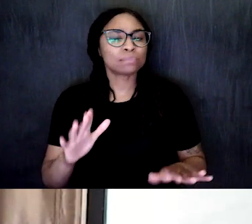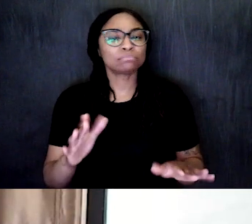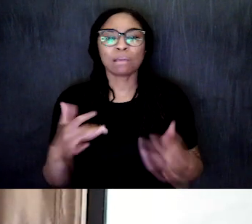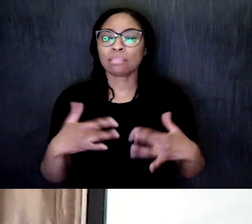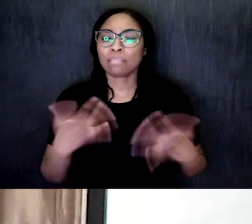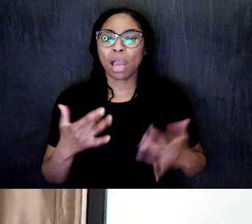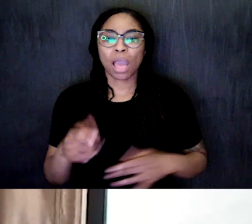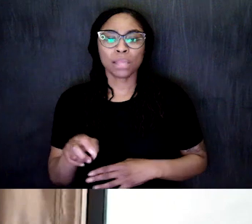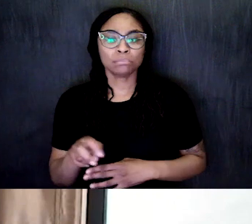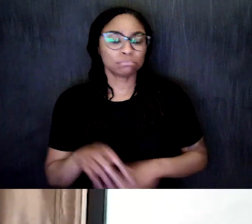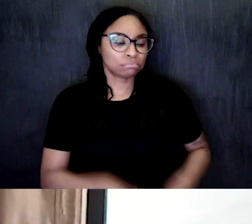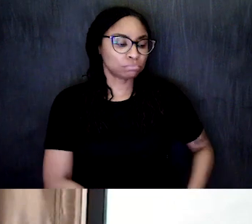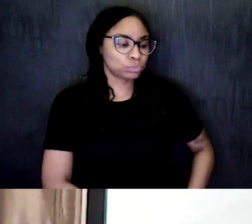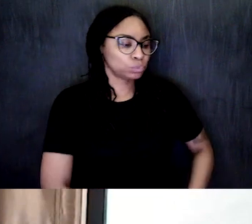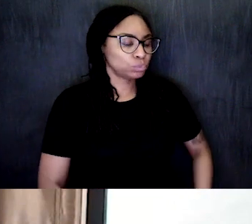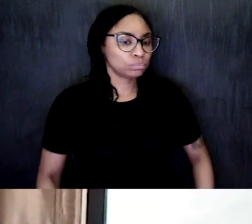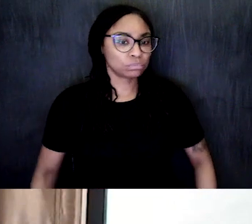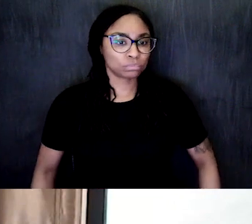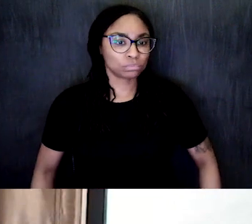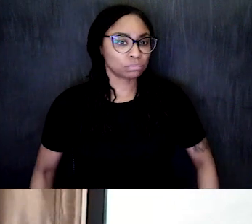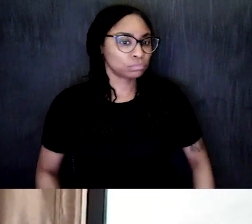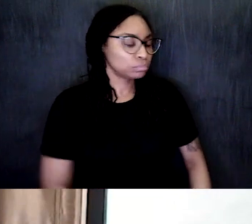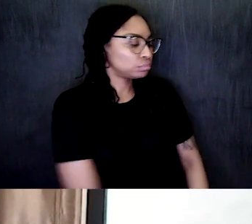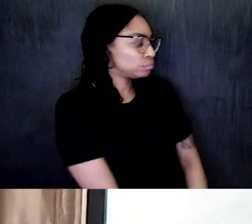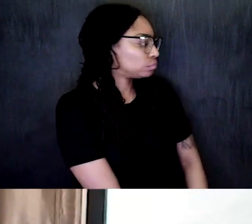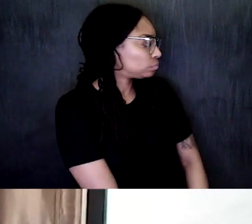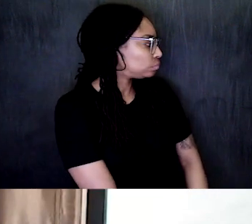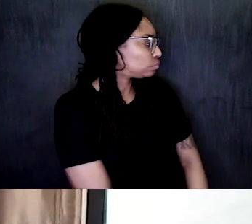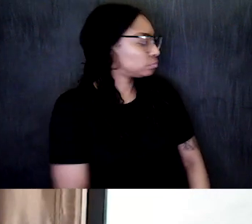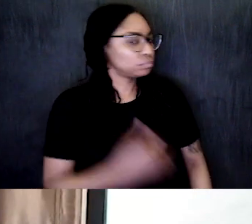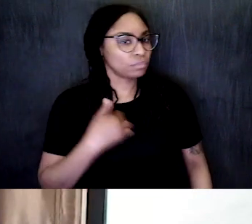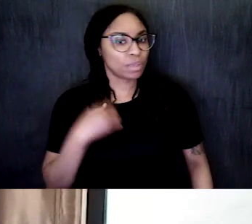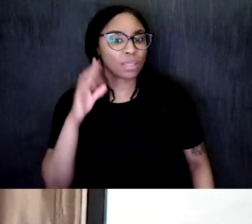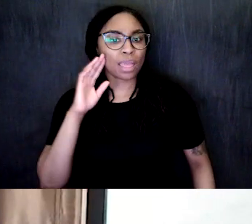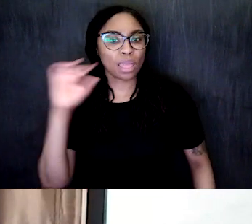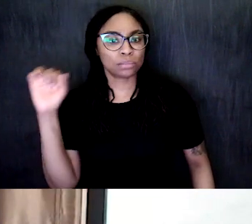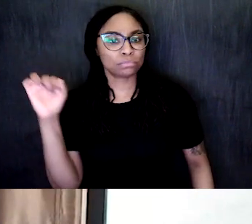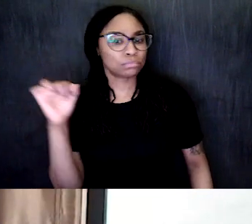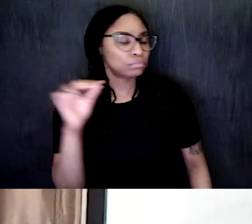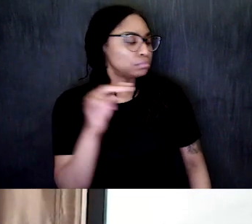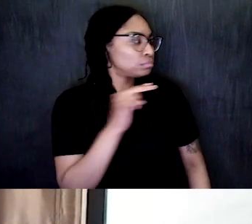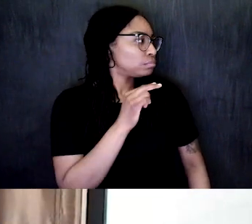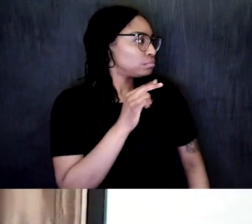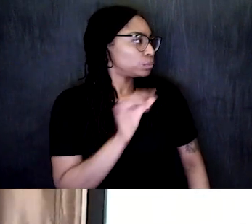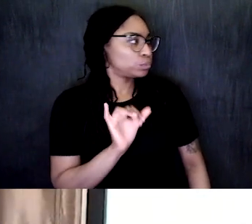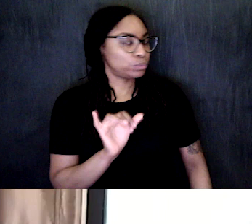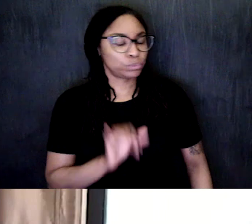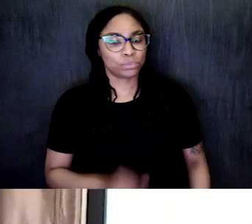start. Twisting over towards the left. Letting the head twist towards the left.